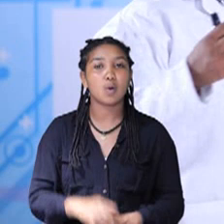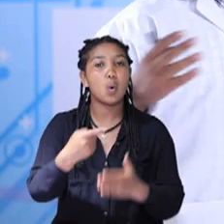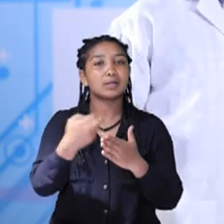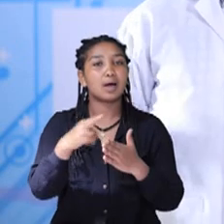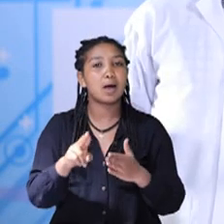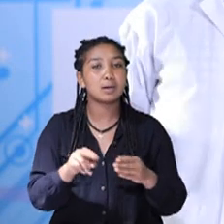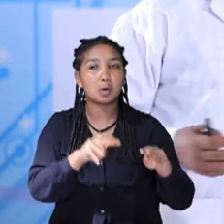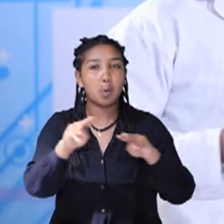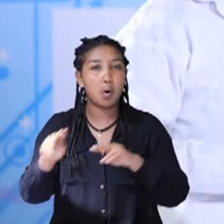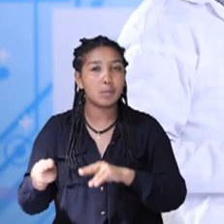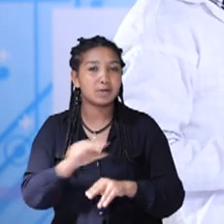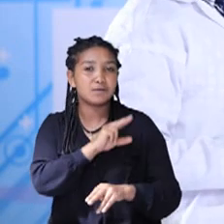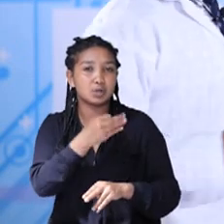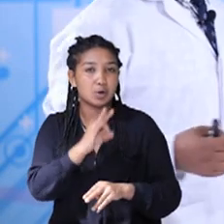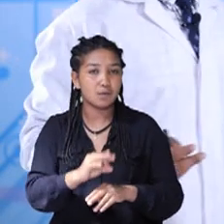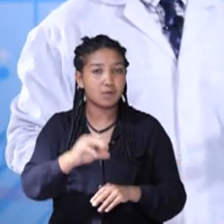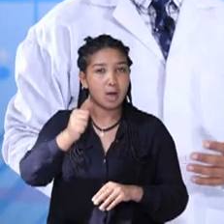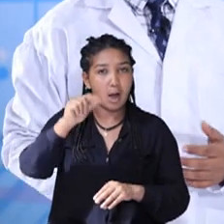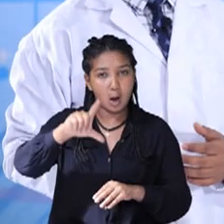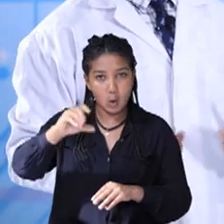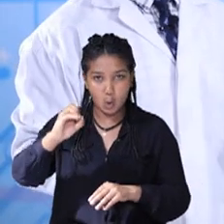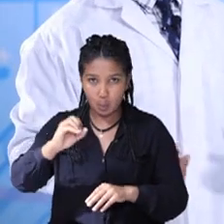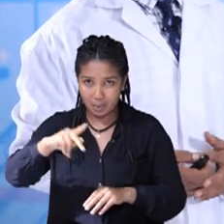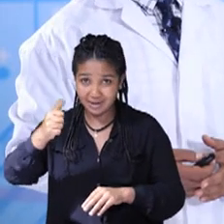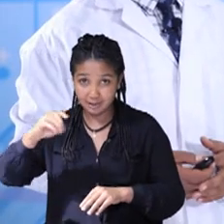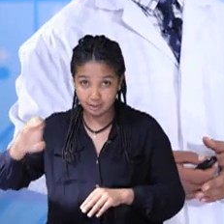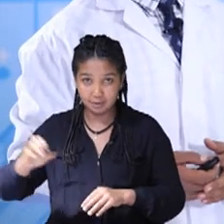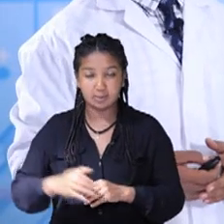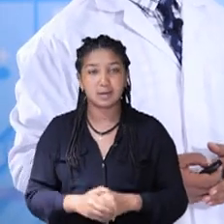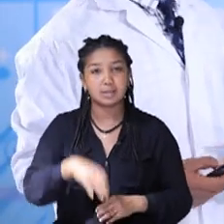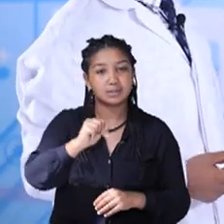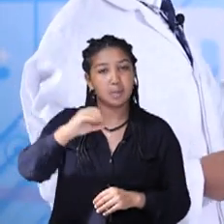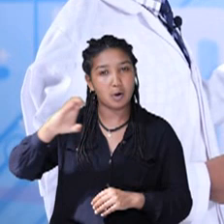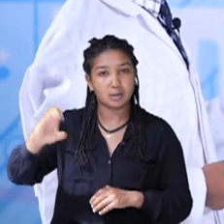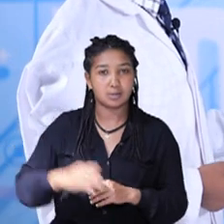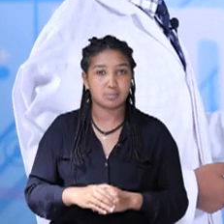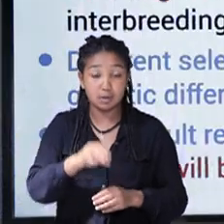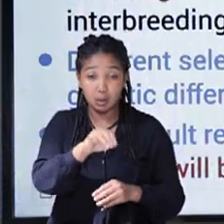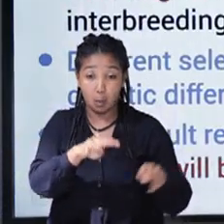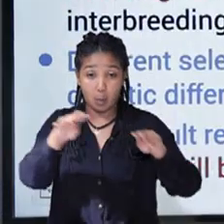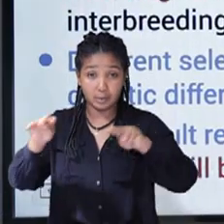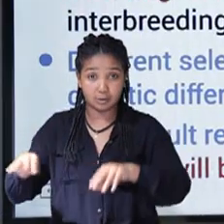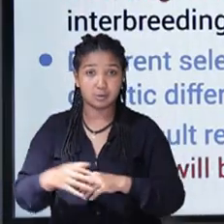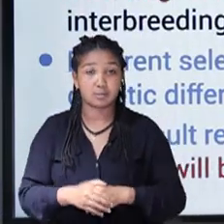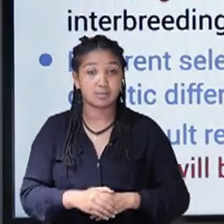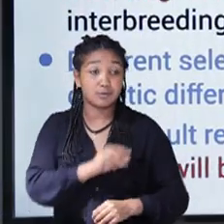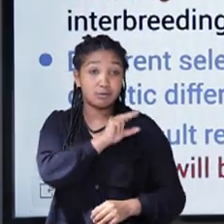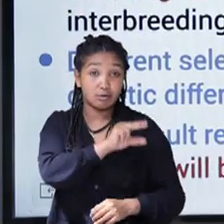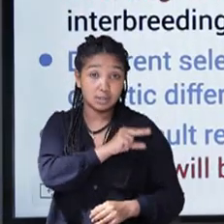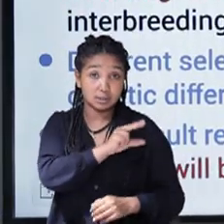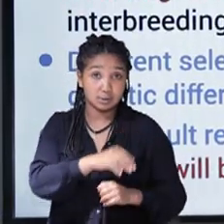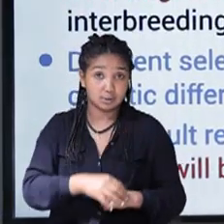What are the common features of allopatric and sympatric speciation? The common